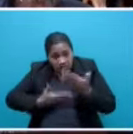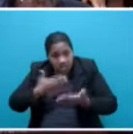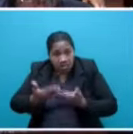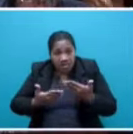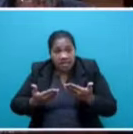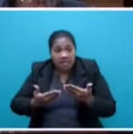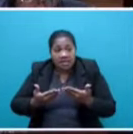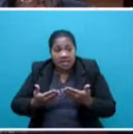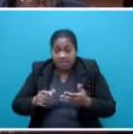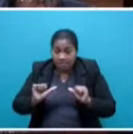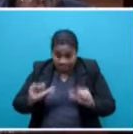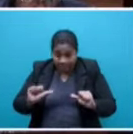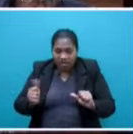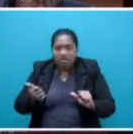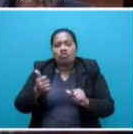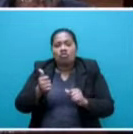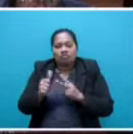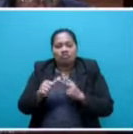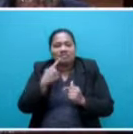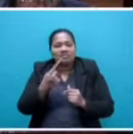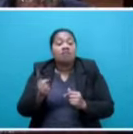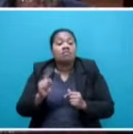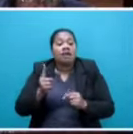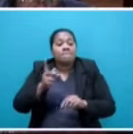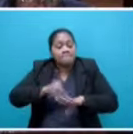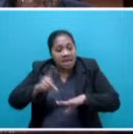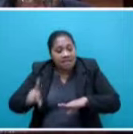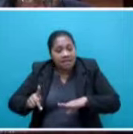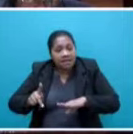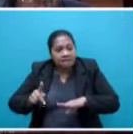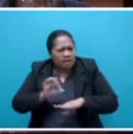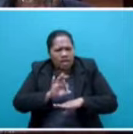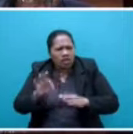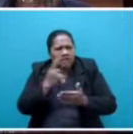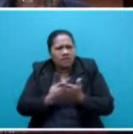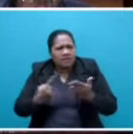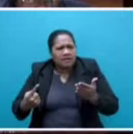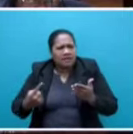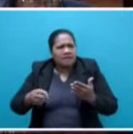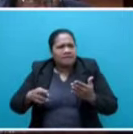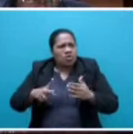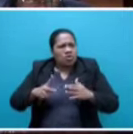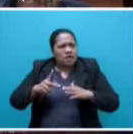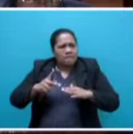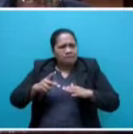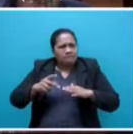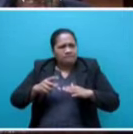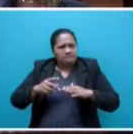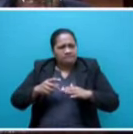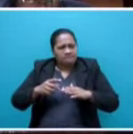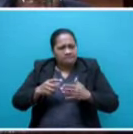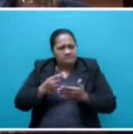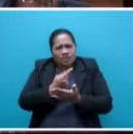the President also stated, that Parliament is not the only means, or Parliament sitting day is not the only means where you actually